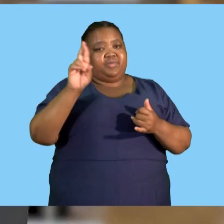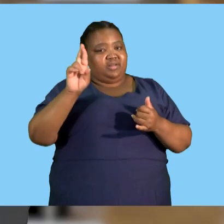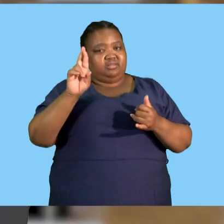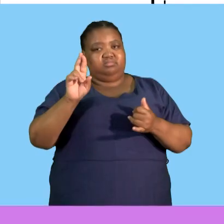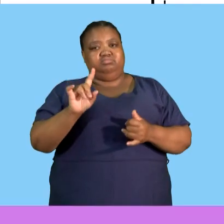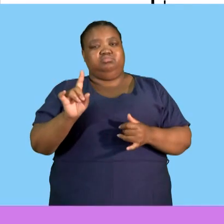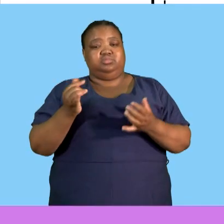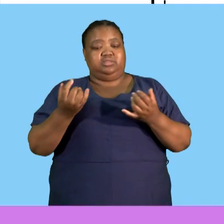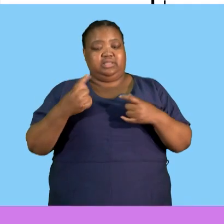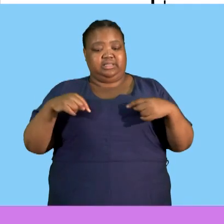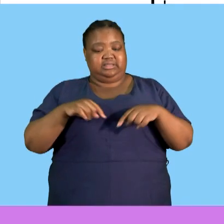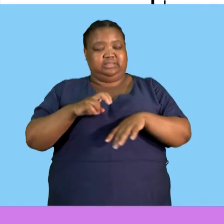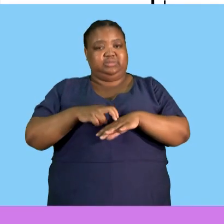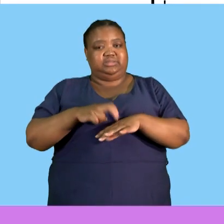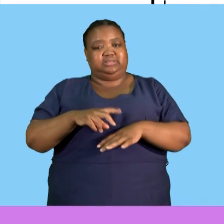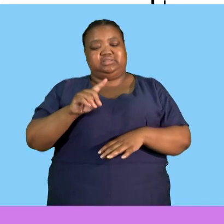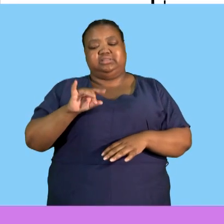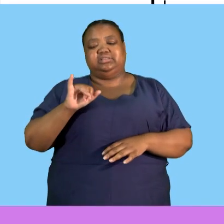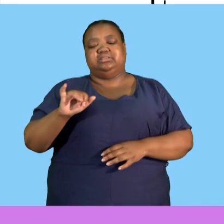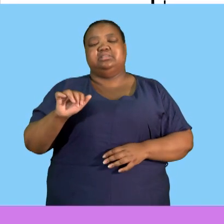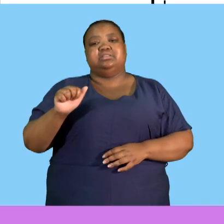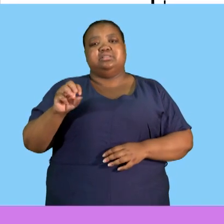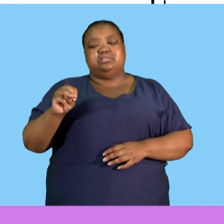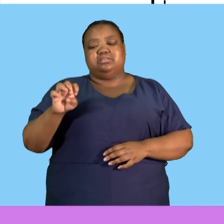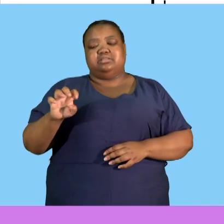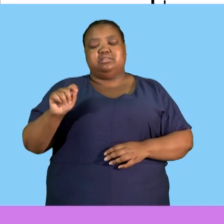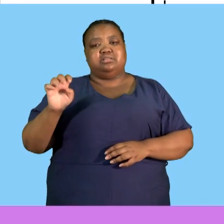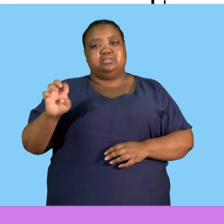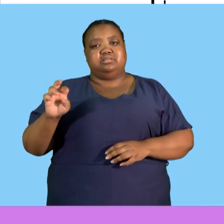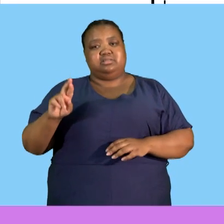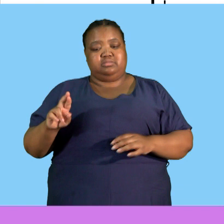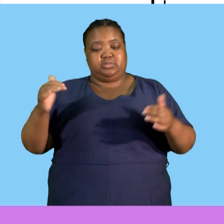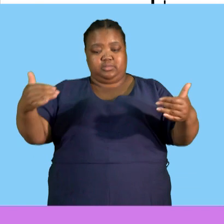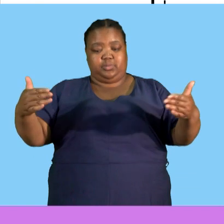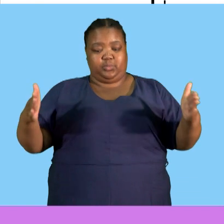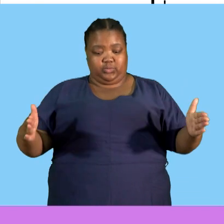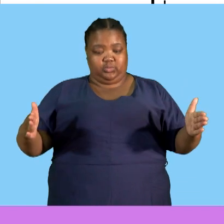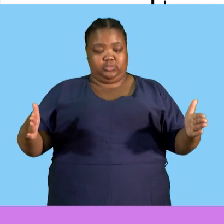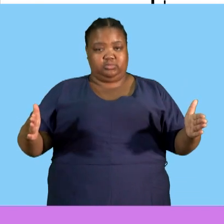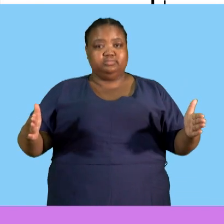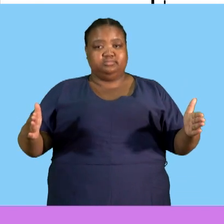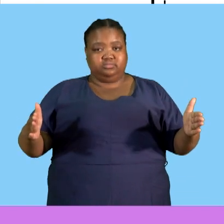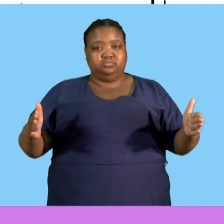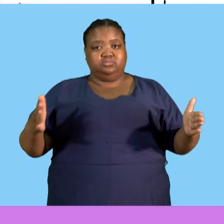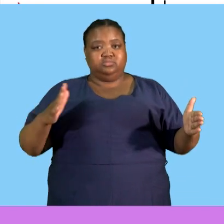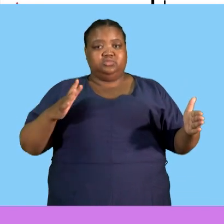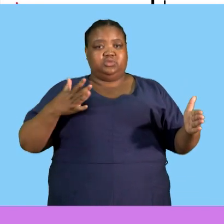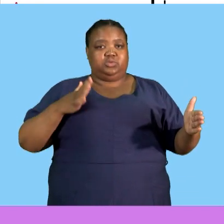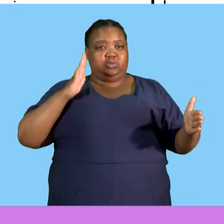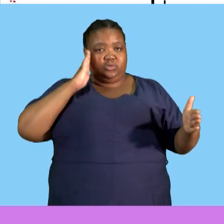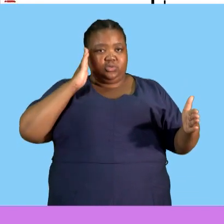not going to work with the radius. We need the diameter. What we are saying is, here is our box, so we would like to know how